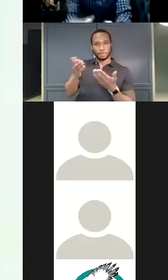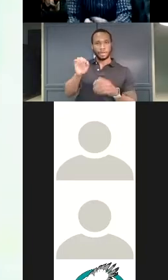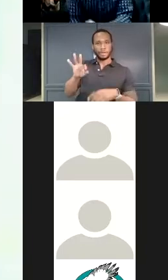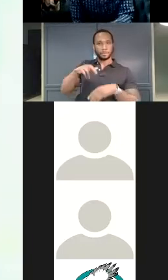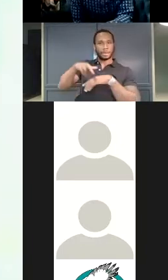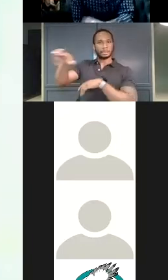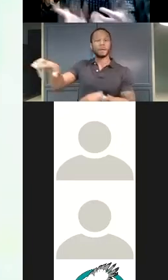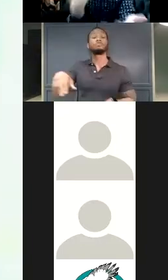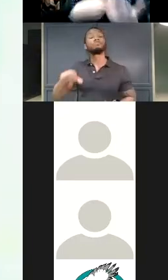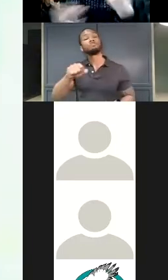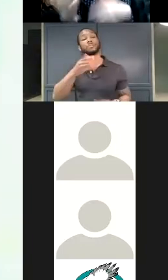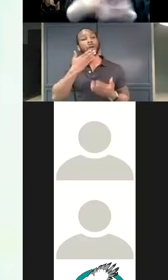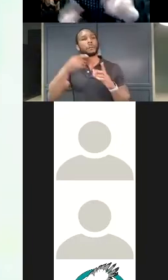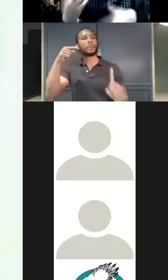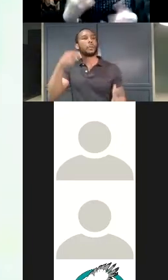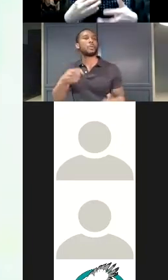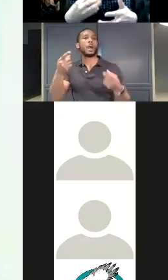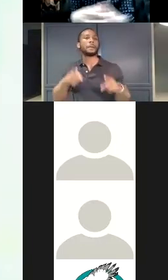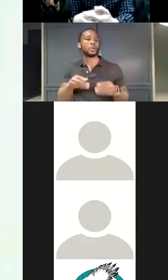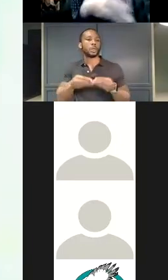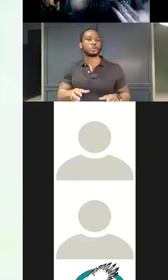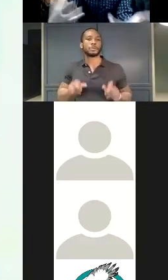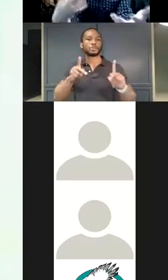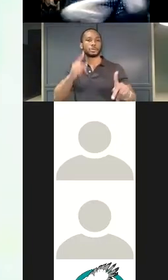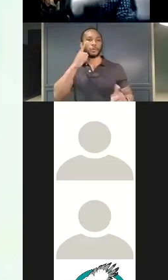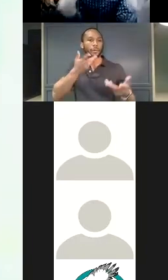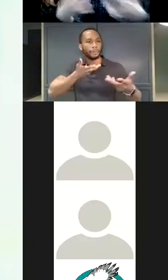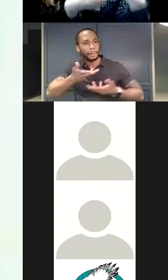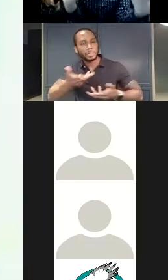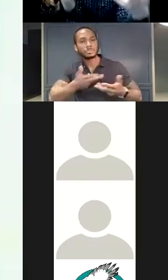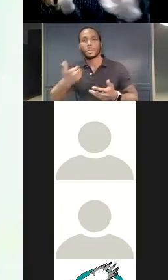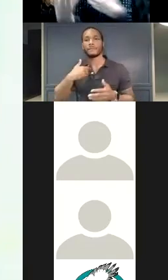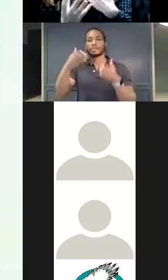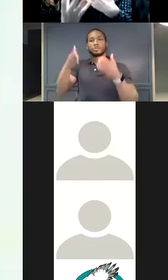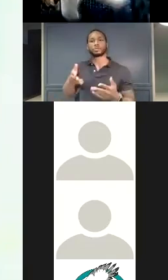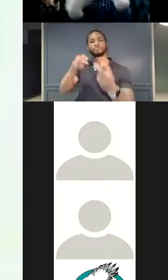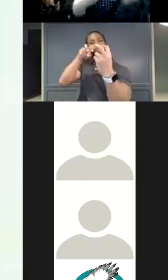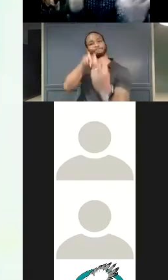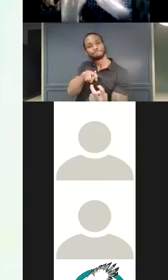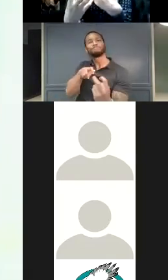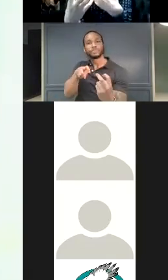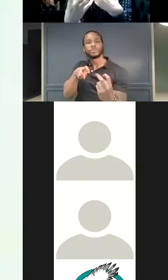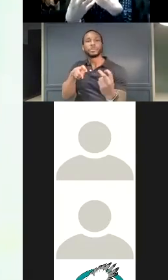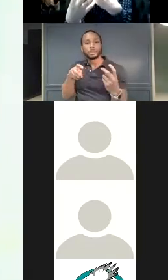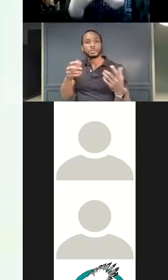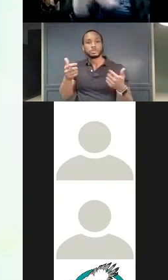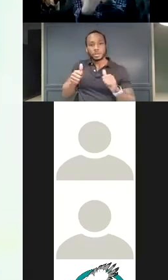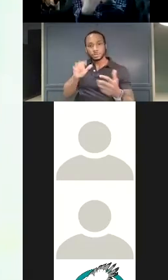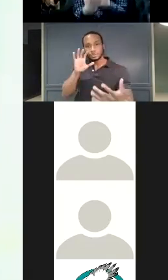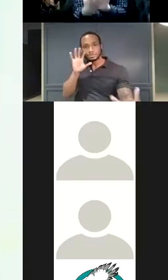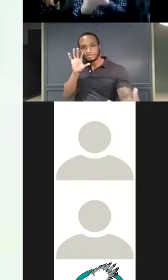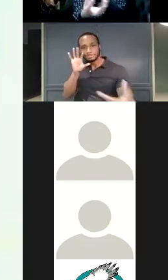point. We're losing an opportunity for engagement, right? You have this person sitting in front of you in distress, looking for connection. You